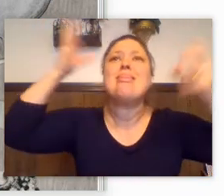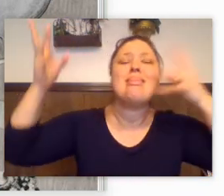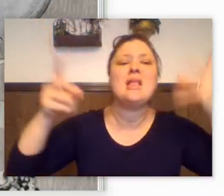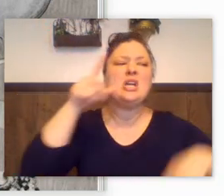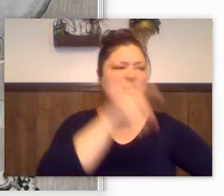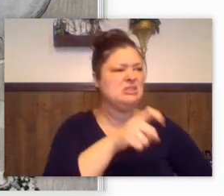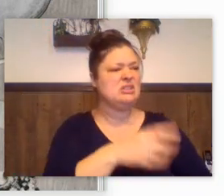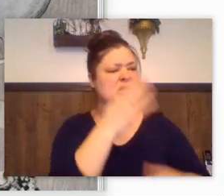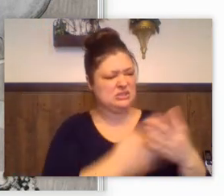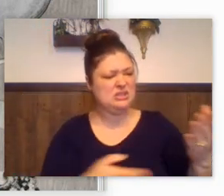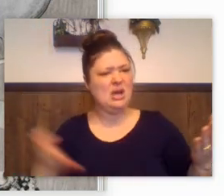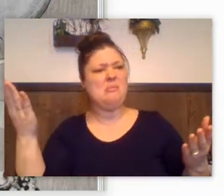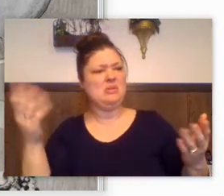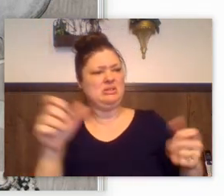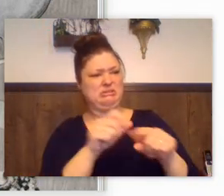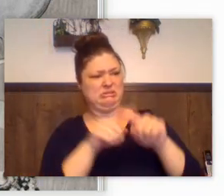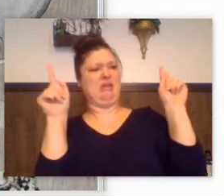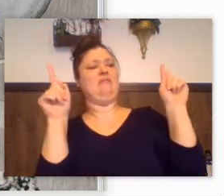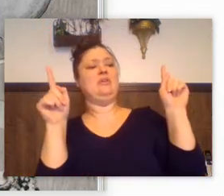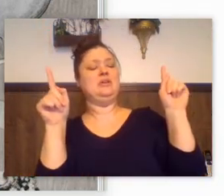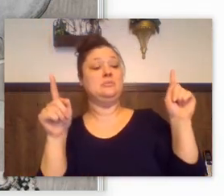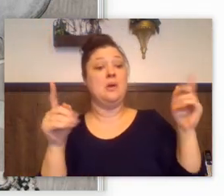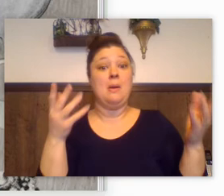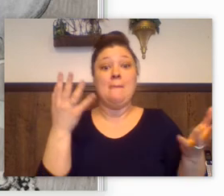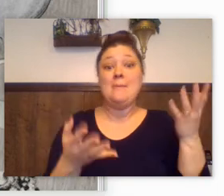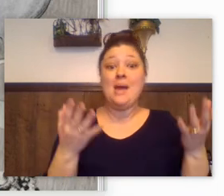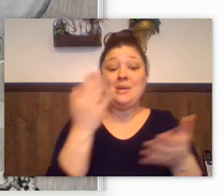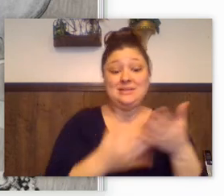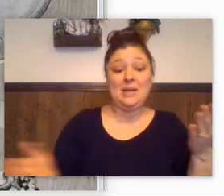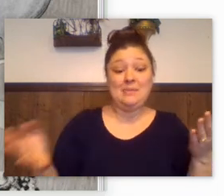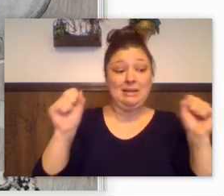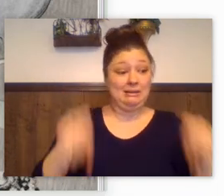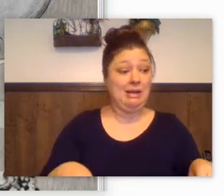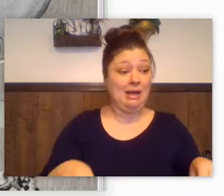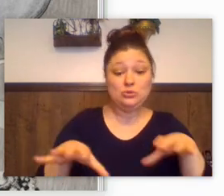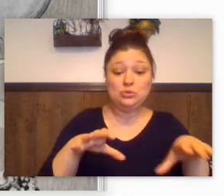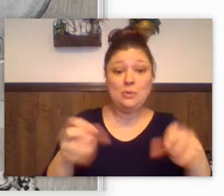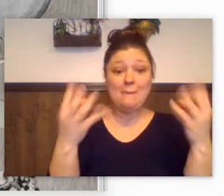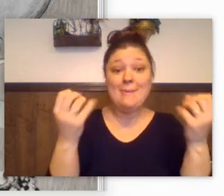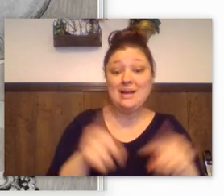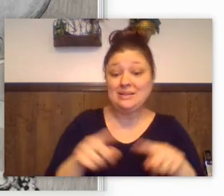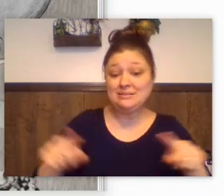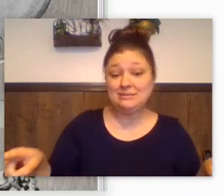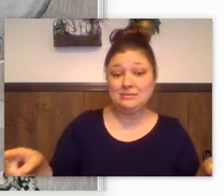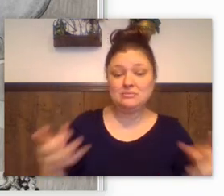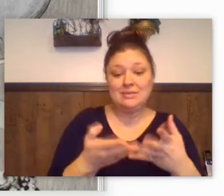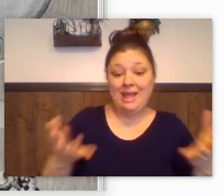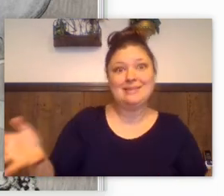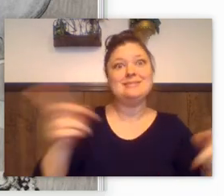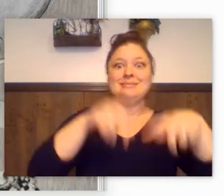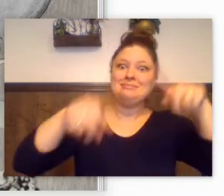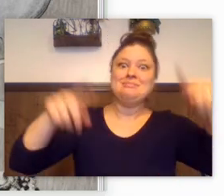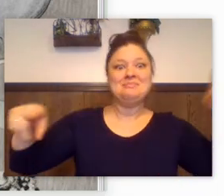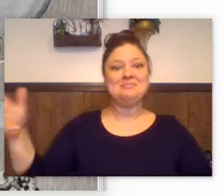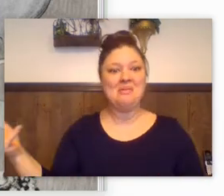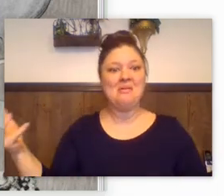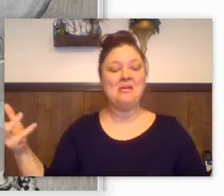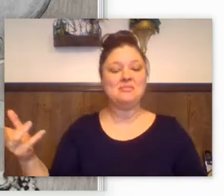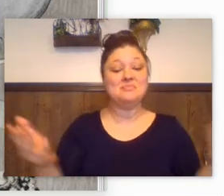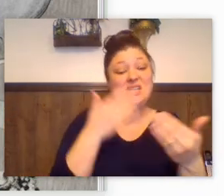needed something else. Something that could do all sorts of things at once. Something flexible and easy to